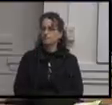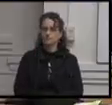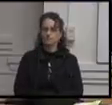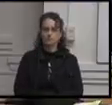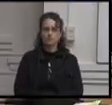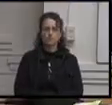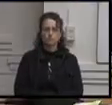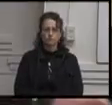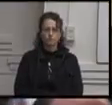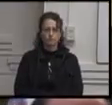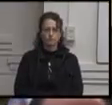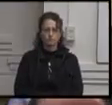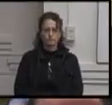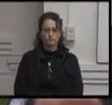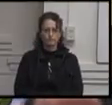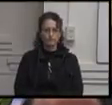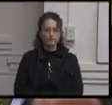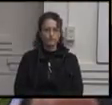Yeah, just quickly,